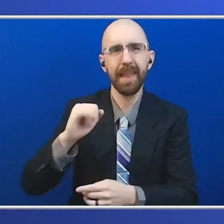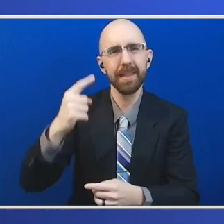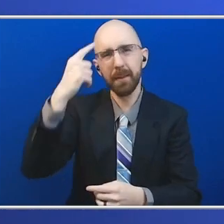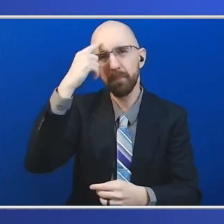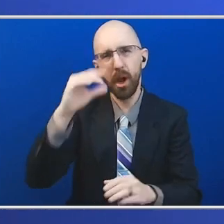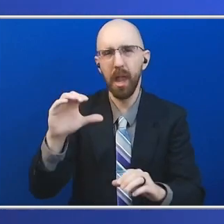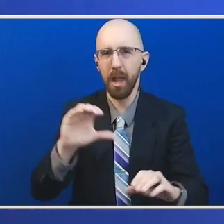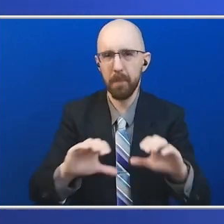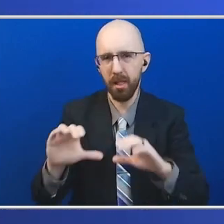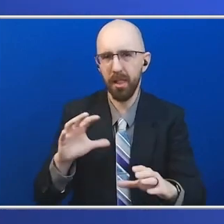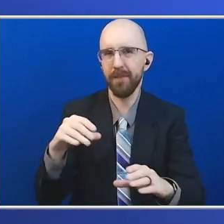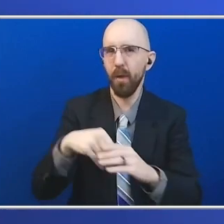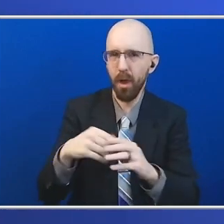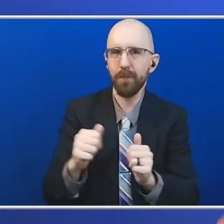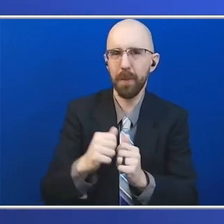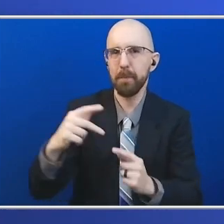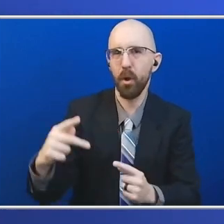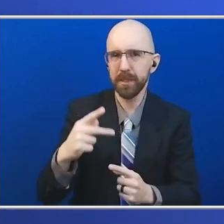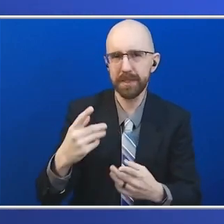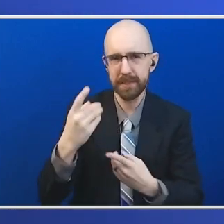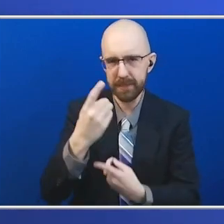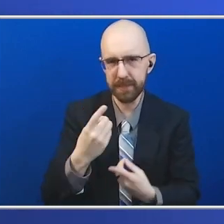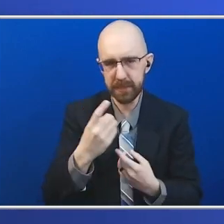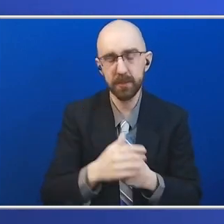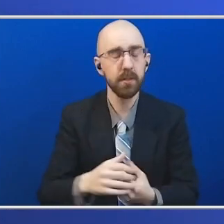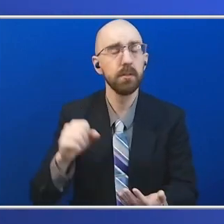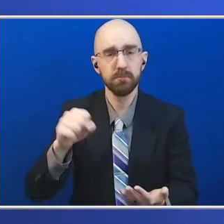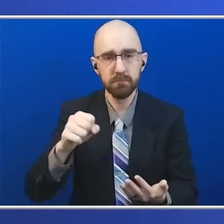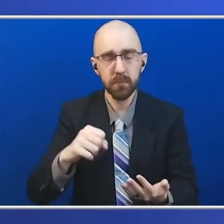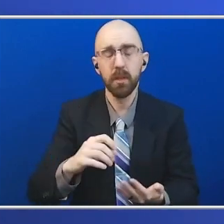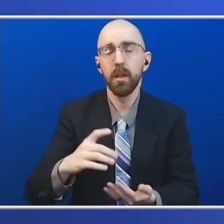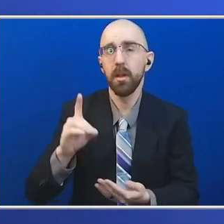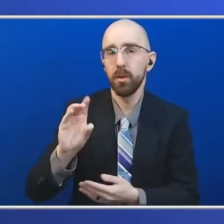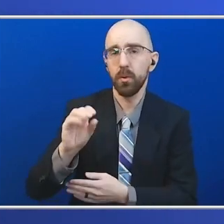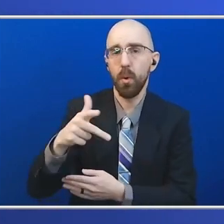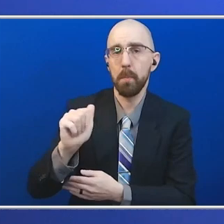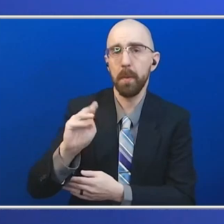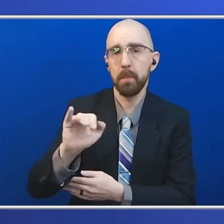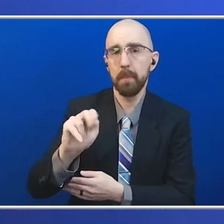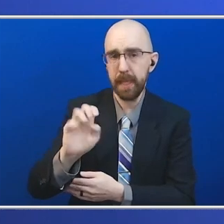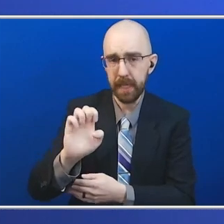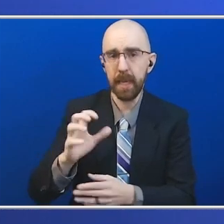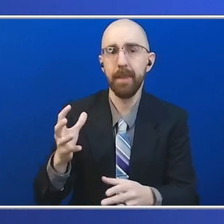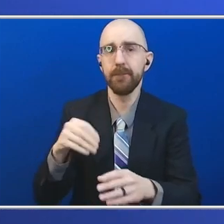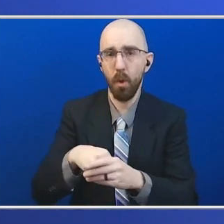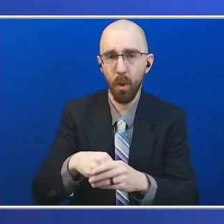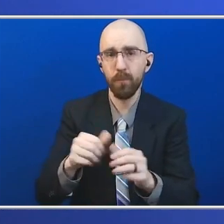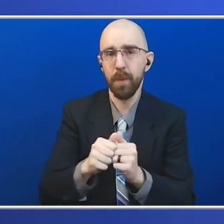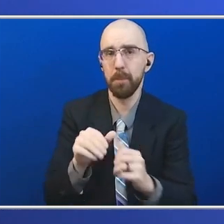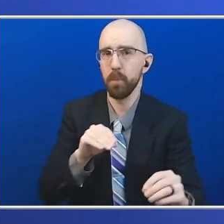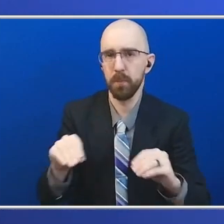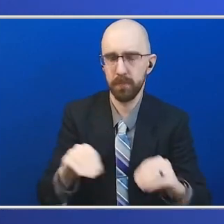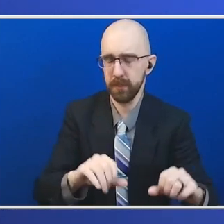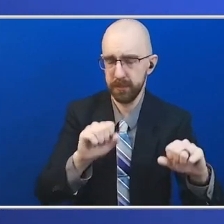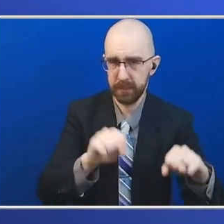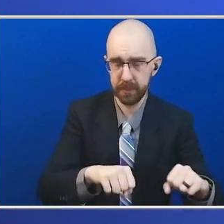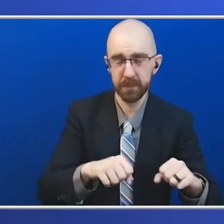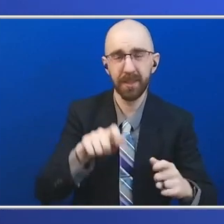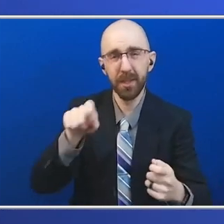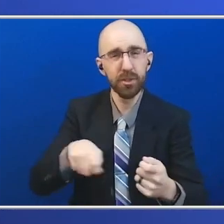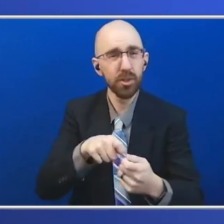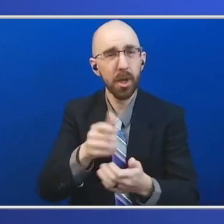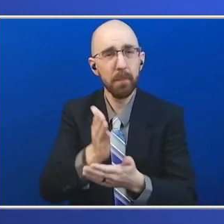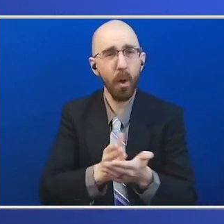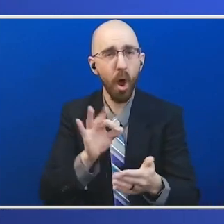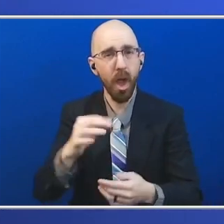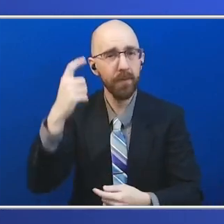Parkinson's disease. And yes, dopamine is involved. It is involved with movement. But there are certain parts of the brain where